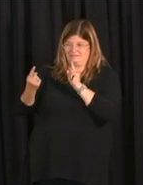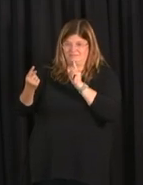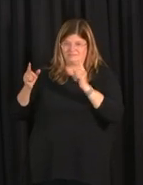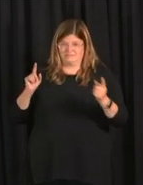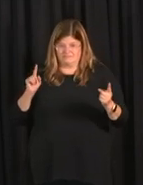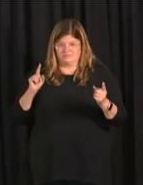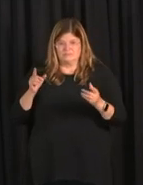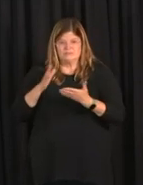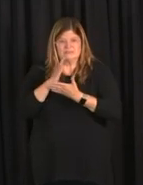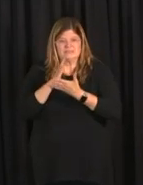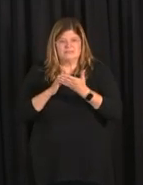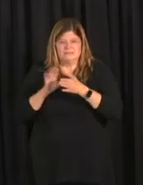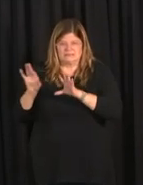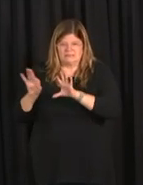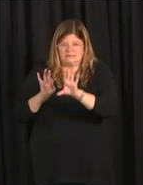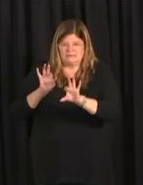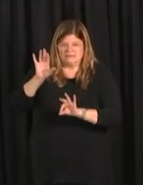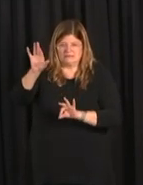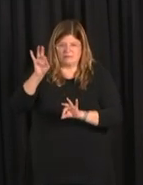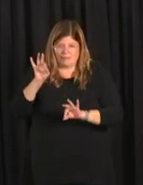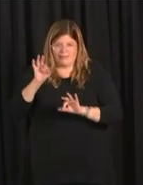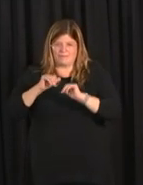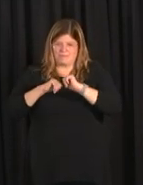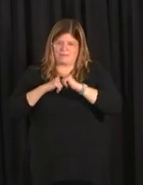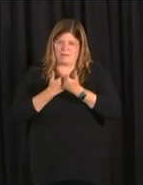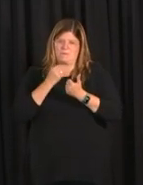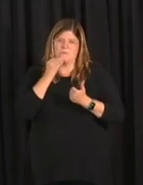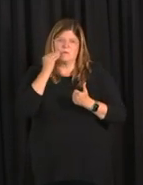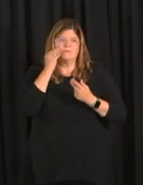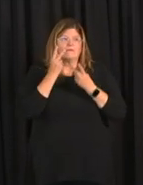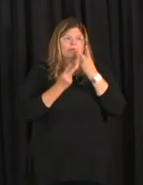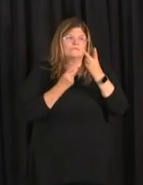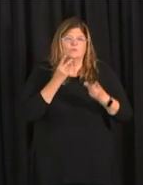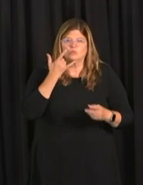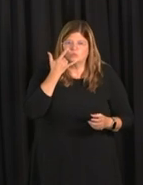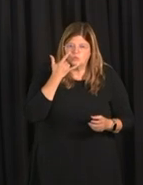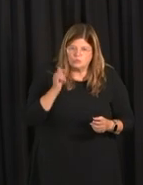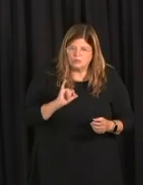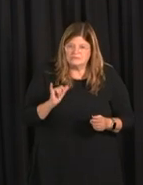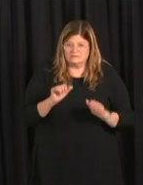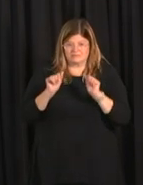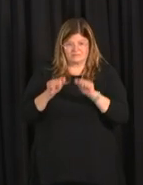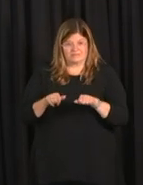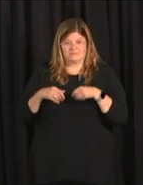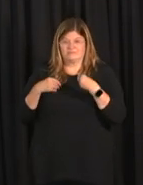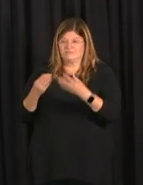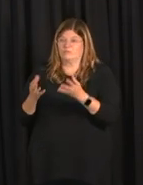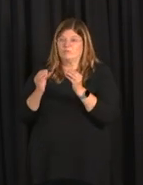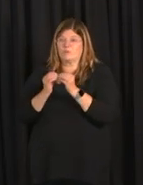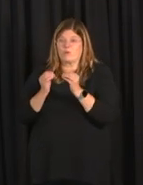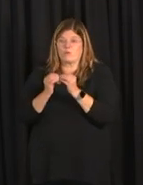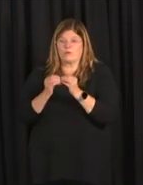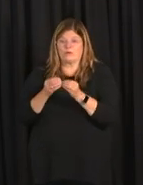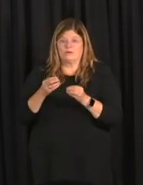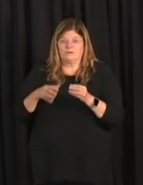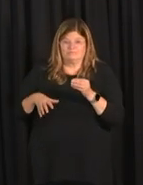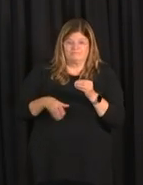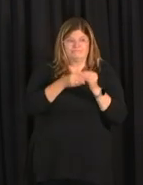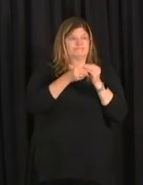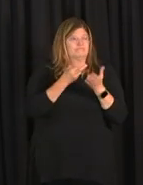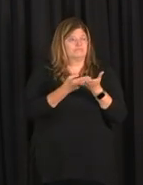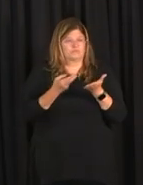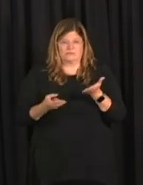those are just some examples of how home visiting can provide additional resources and public health